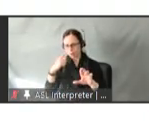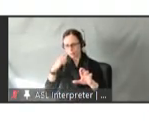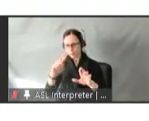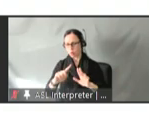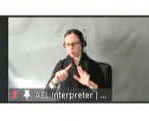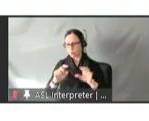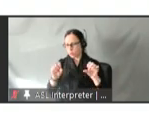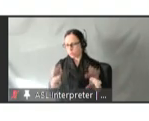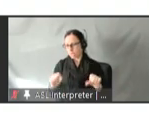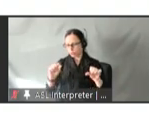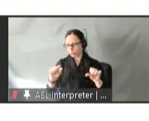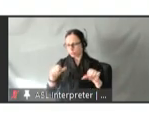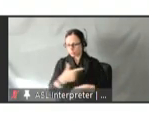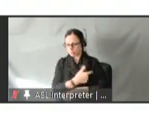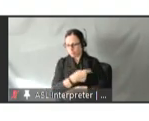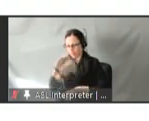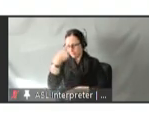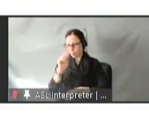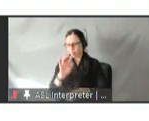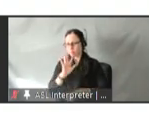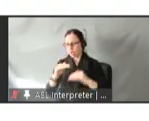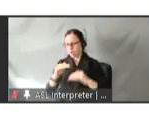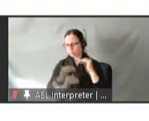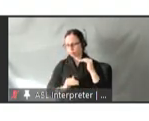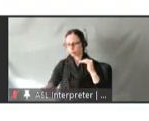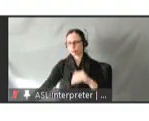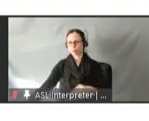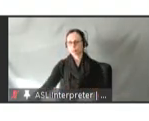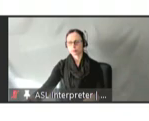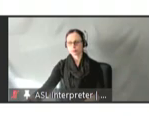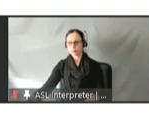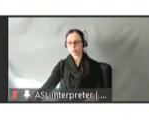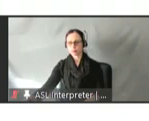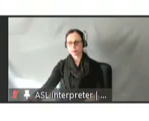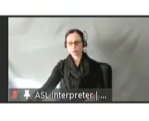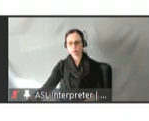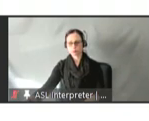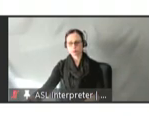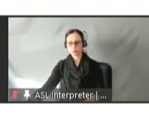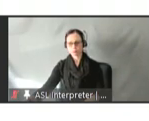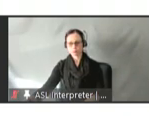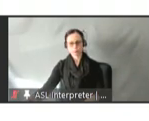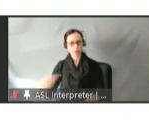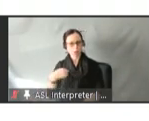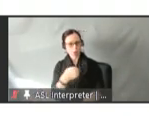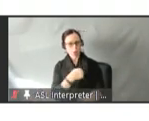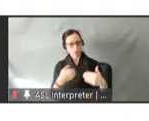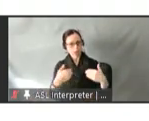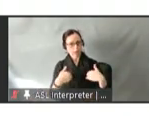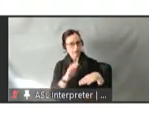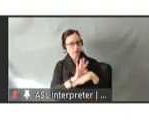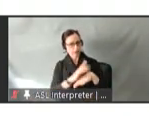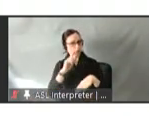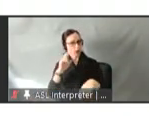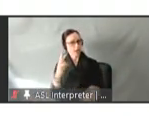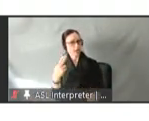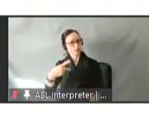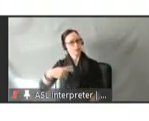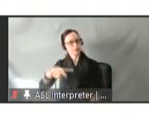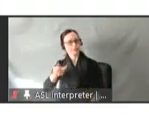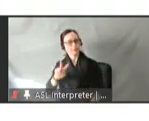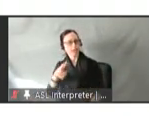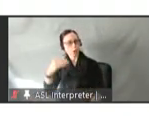under 5-year-olds. We have an upcoming video for HPV Awareness Day, March